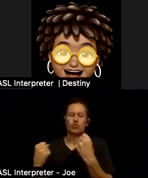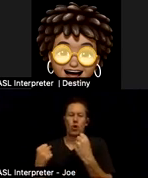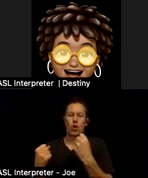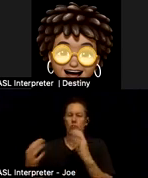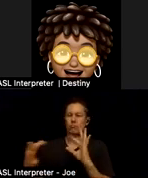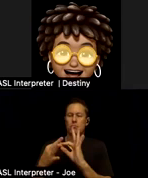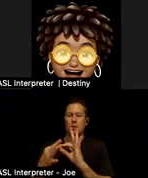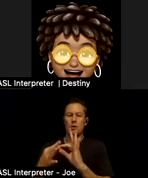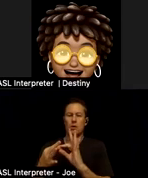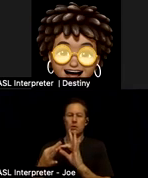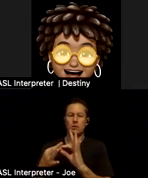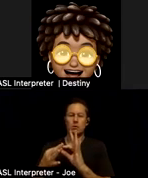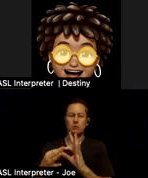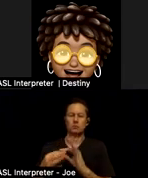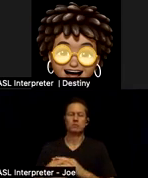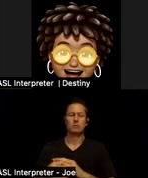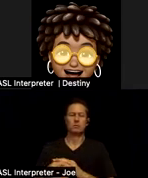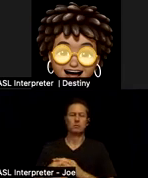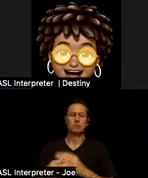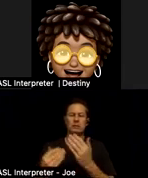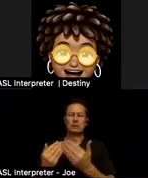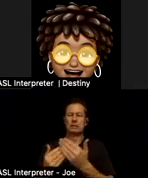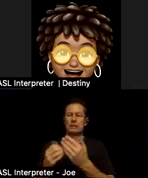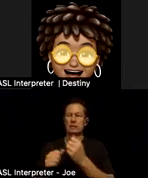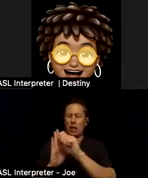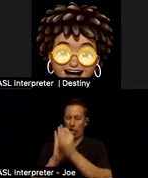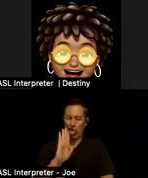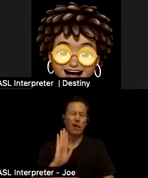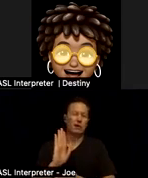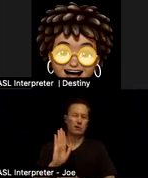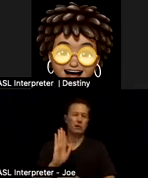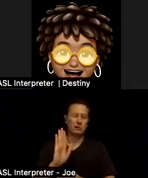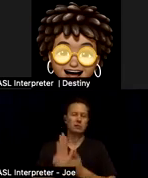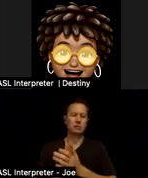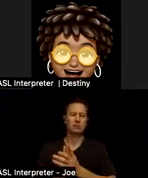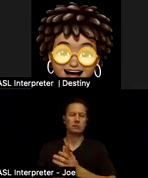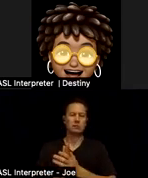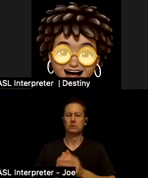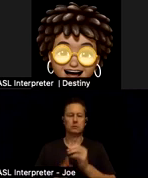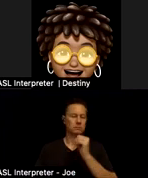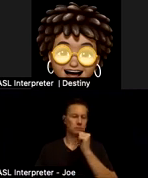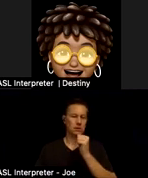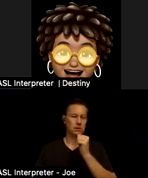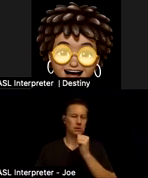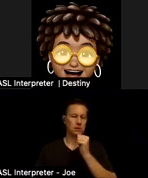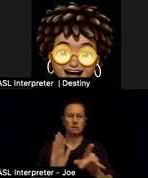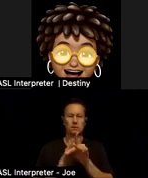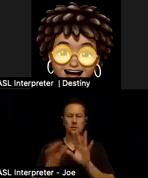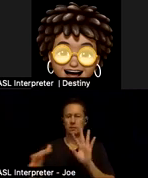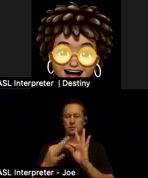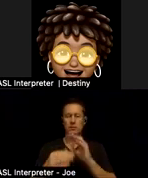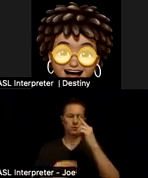it onto like little particles, and that could easily just rip the adhesive right off. So like I said, do not attach these to any unfinished